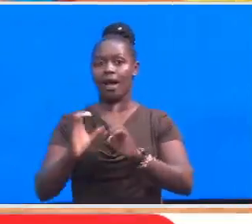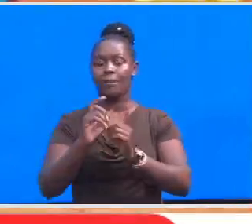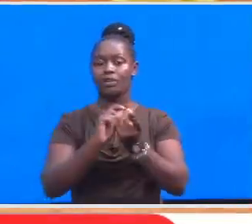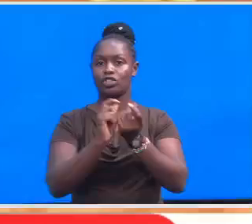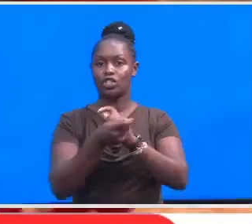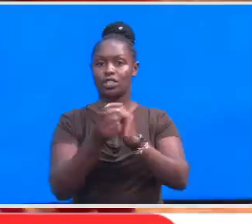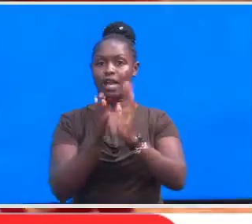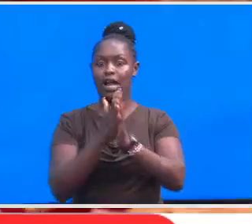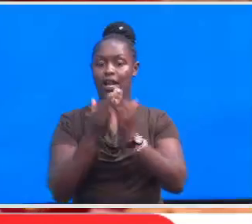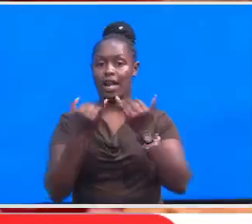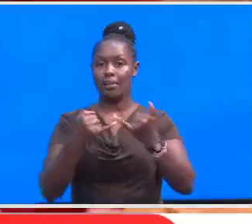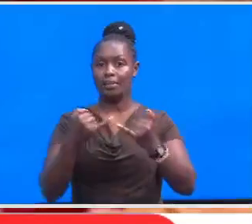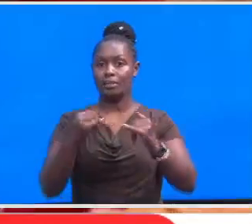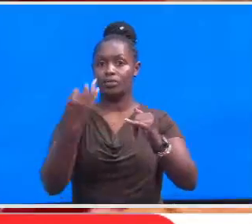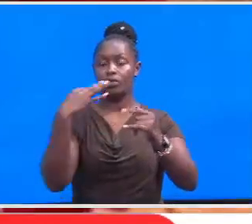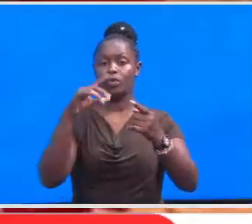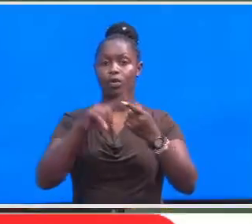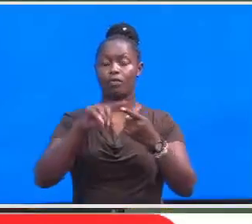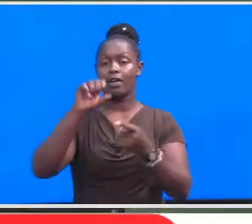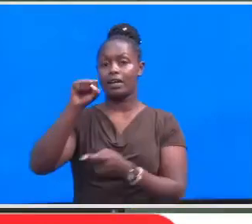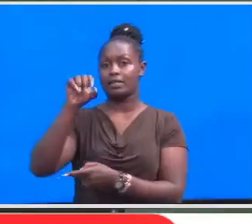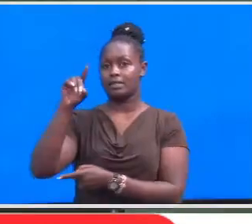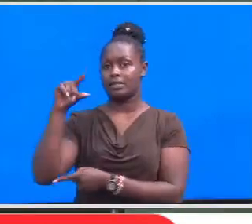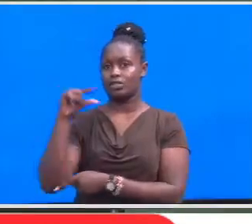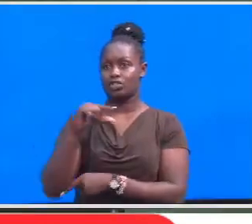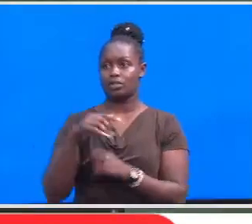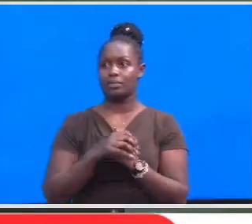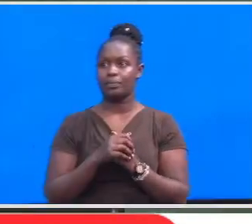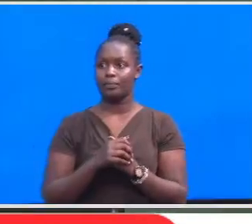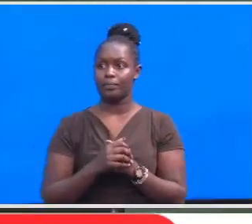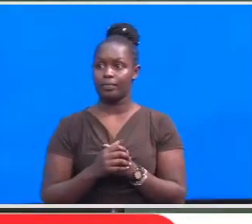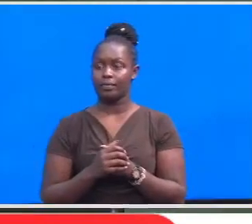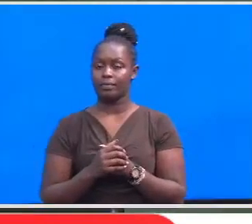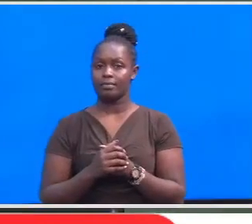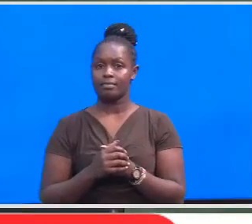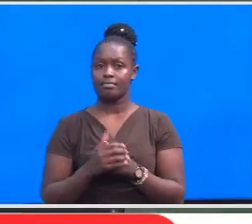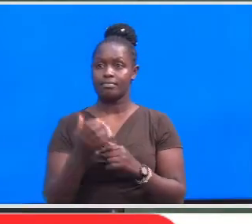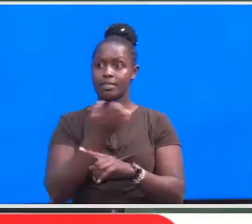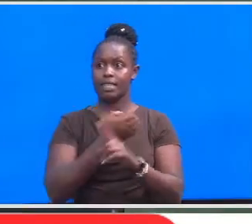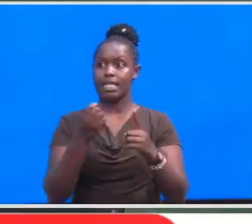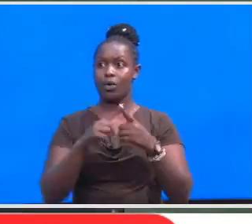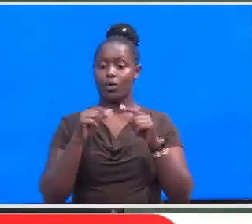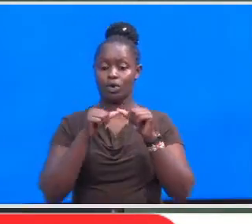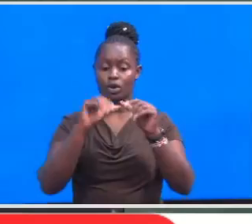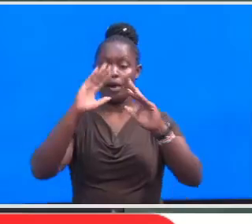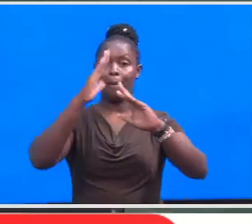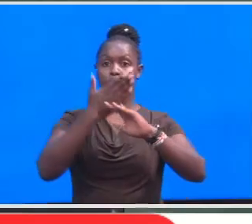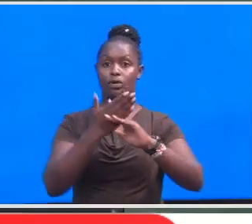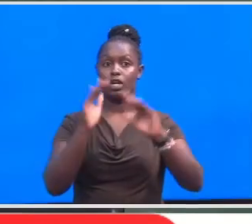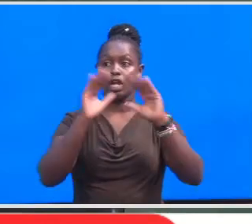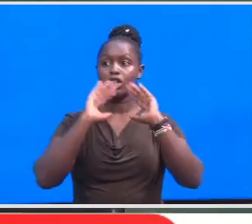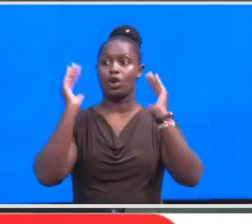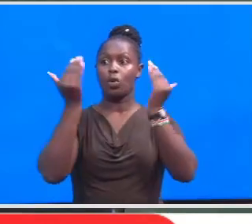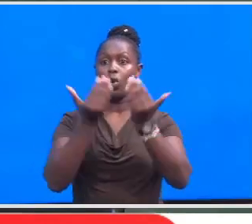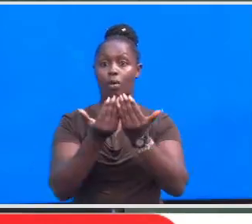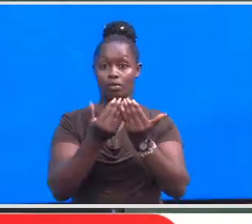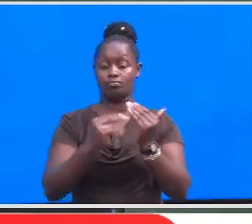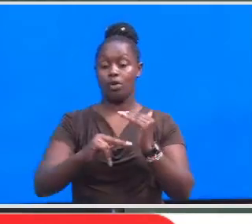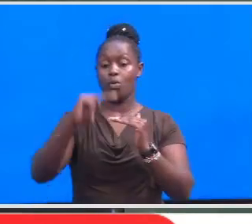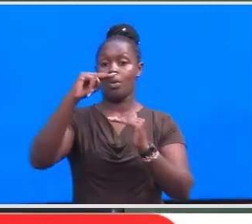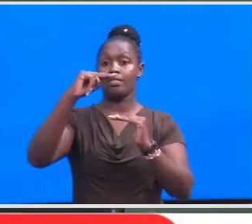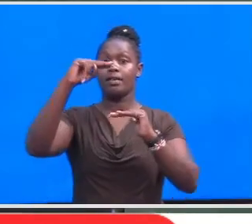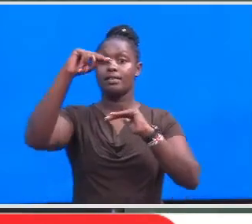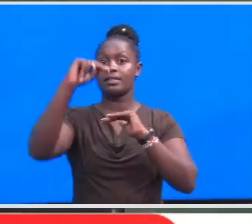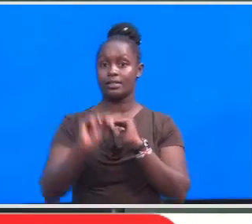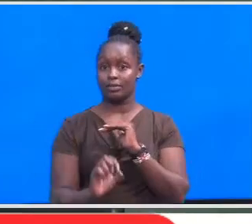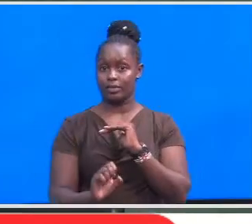implementation of the Sustainable Development Goals. The environment of pervasive mistrust between the global north versus the global south,